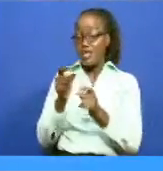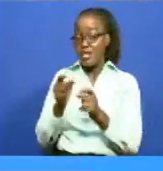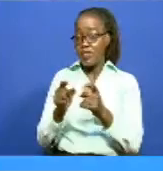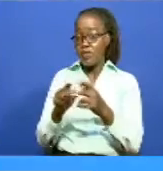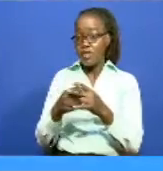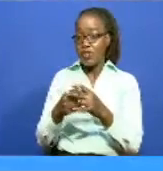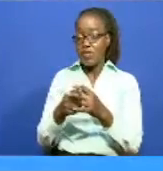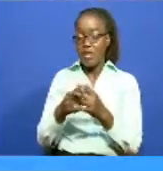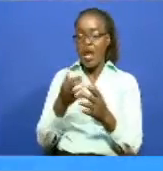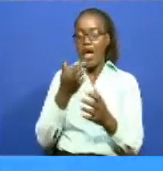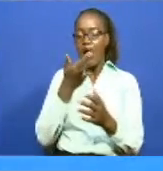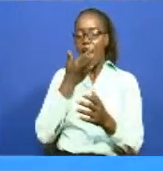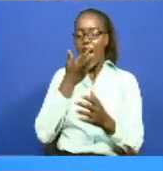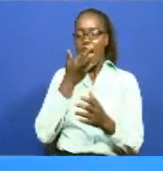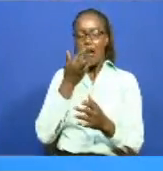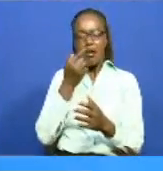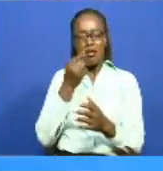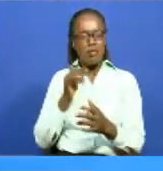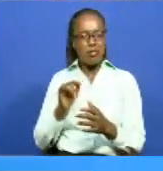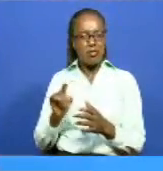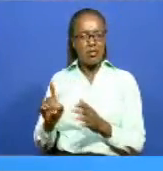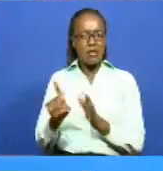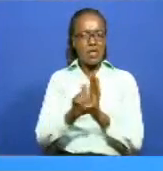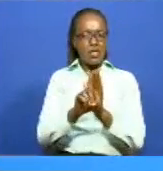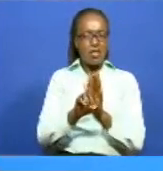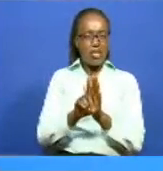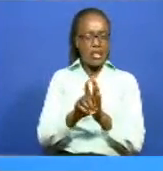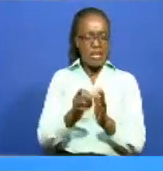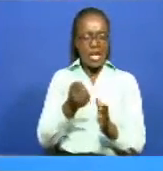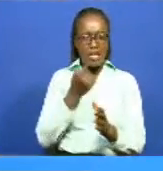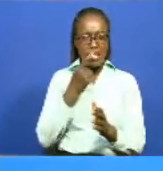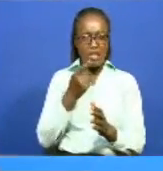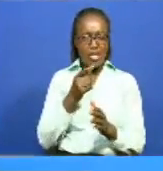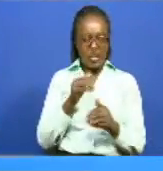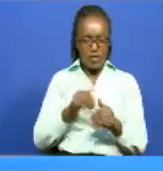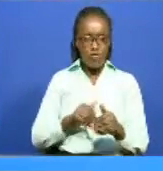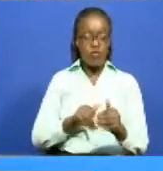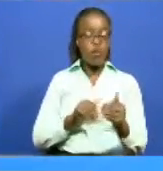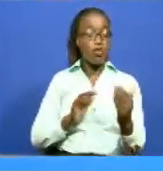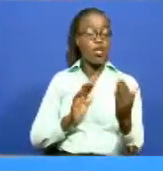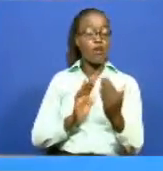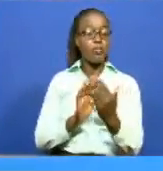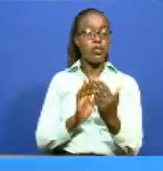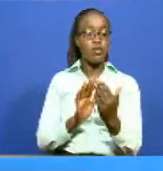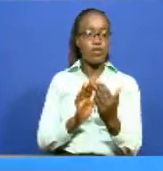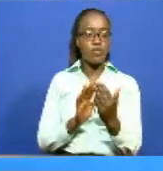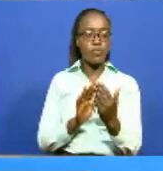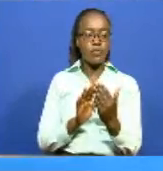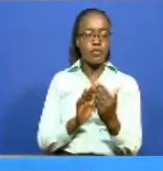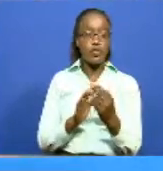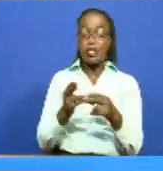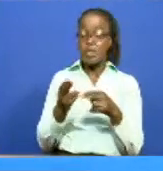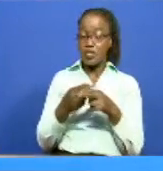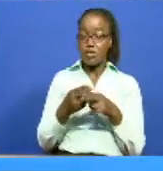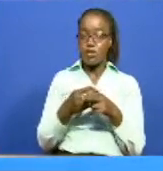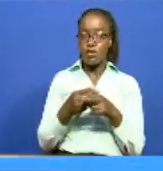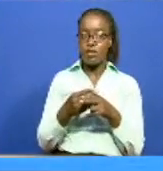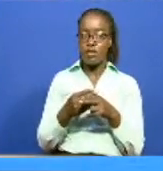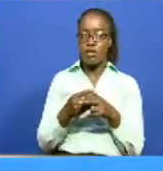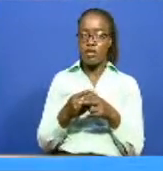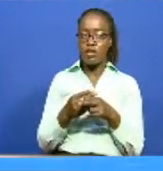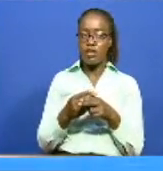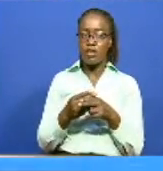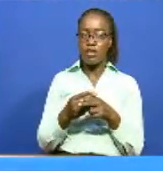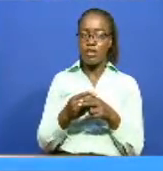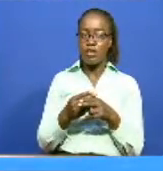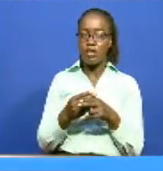a test, isolate, treat, and trace approach for COVID-19. And soon, in the